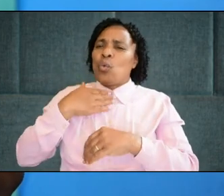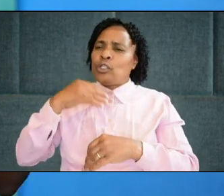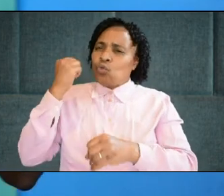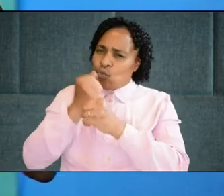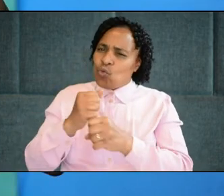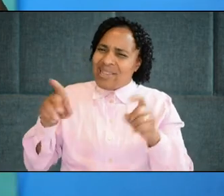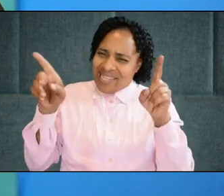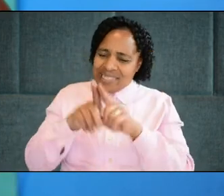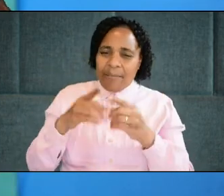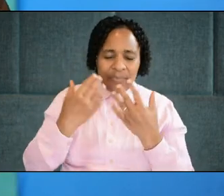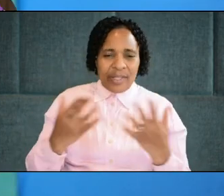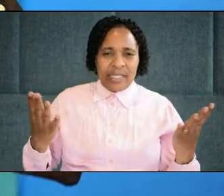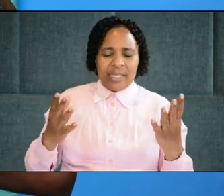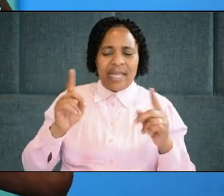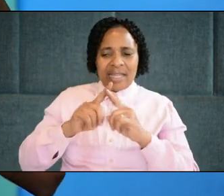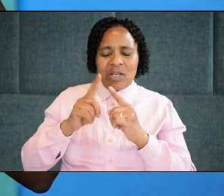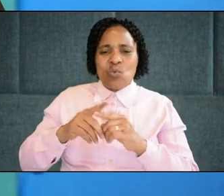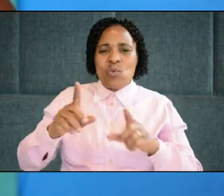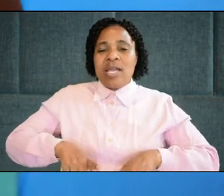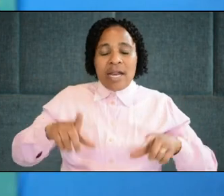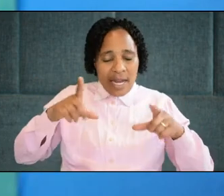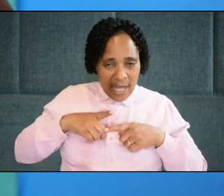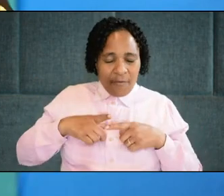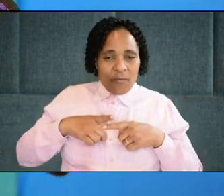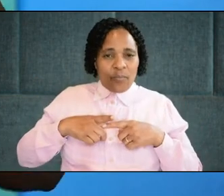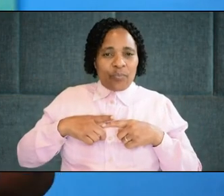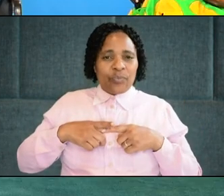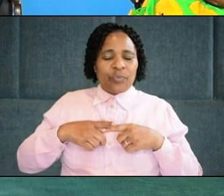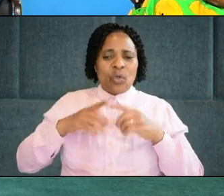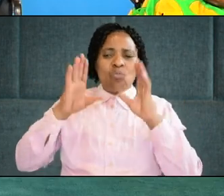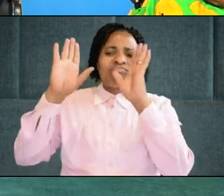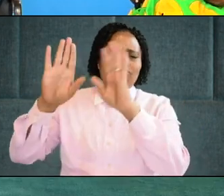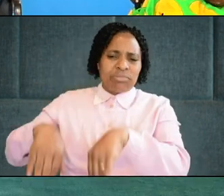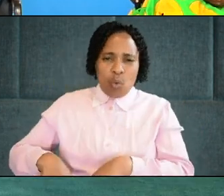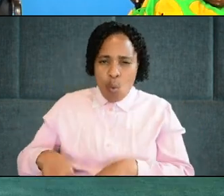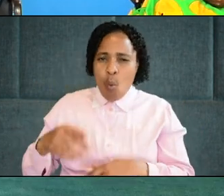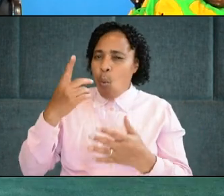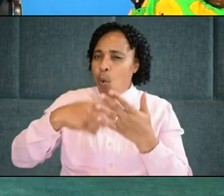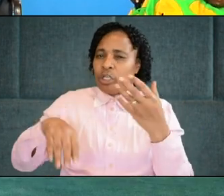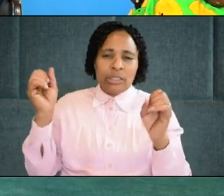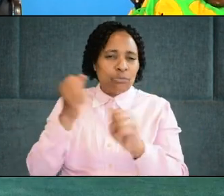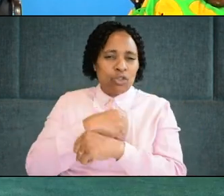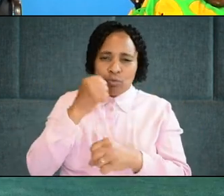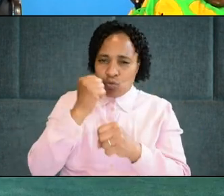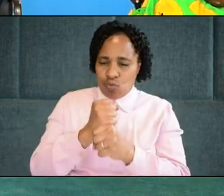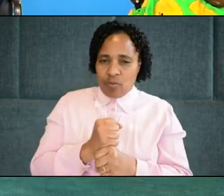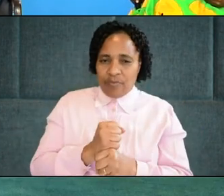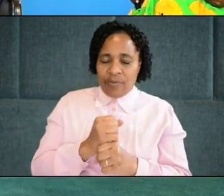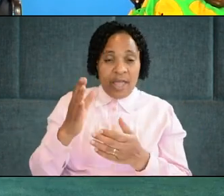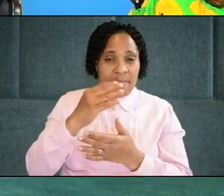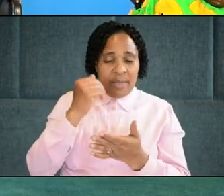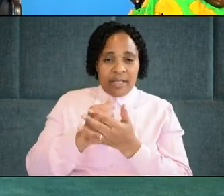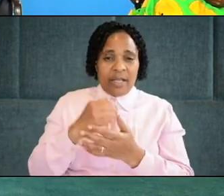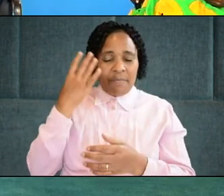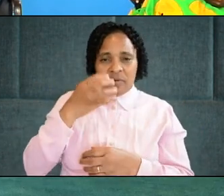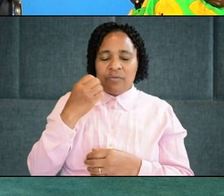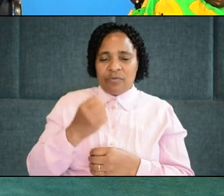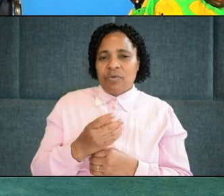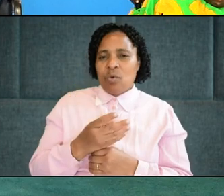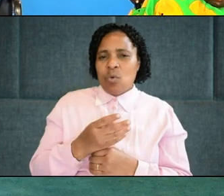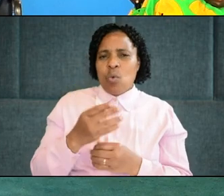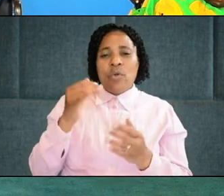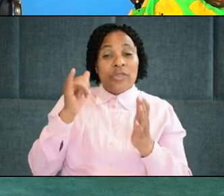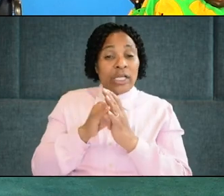thing, and then we leave him to do that which we cannot do. Amen, amen. You put that so beautifully,